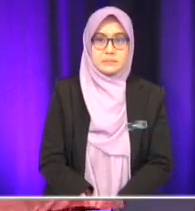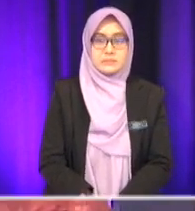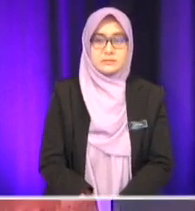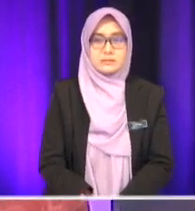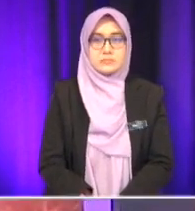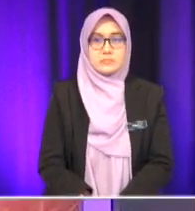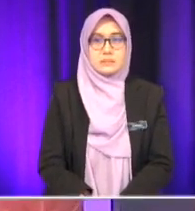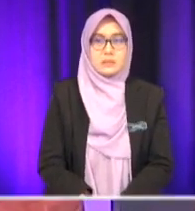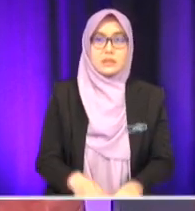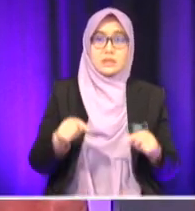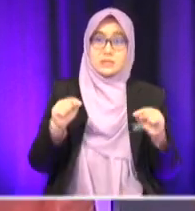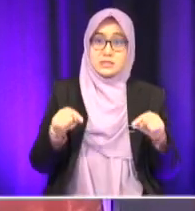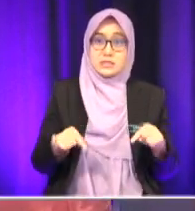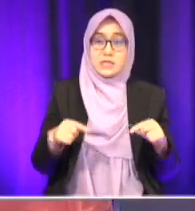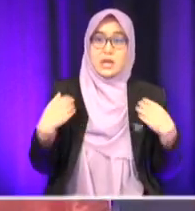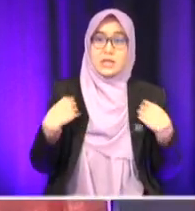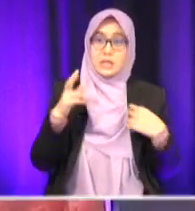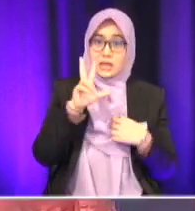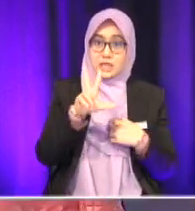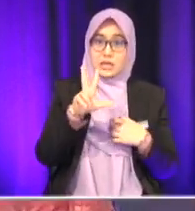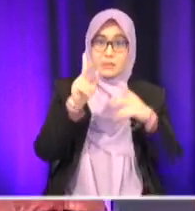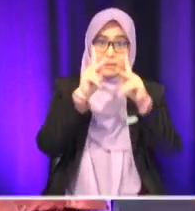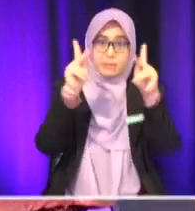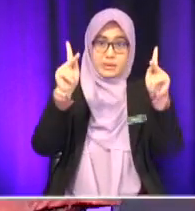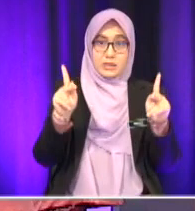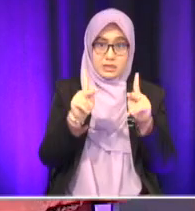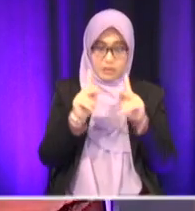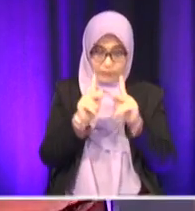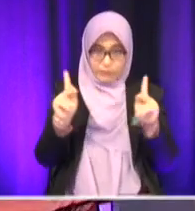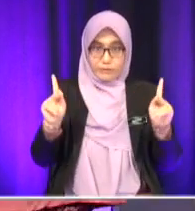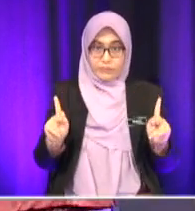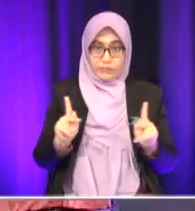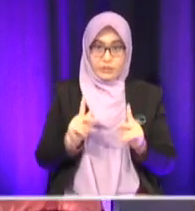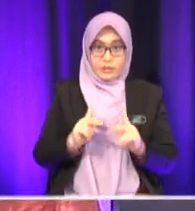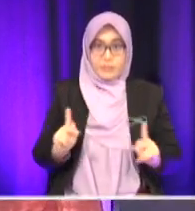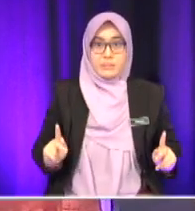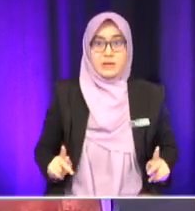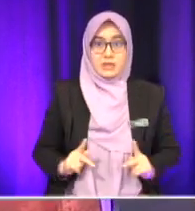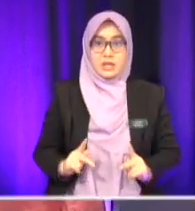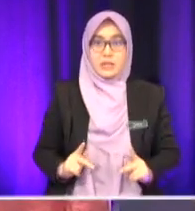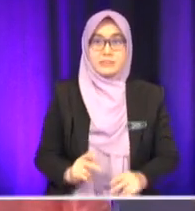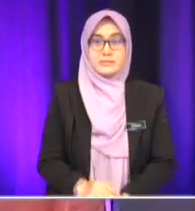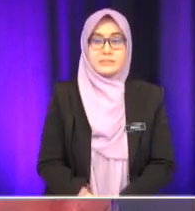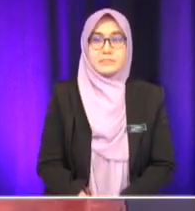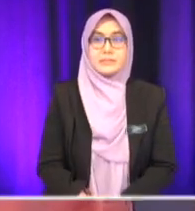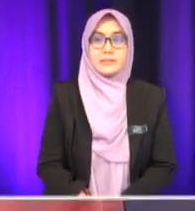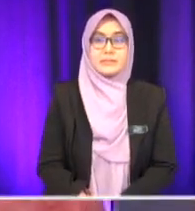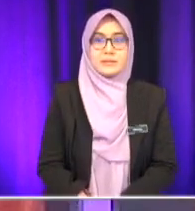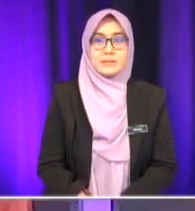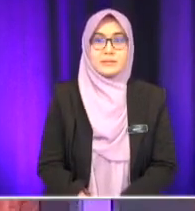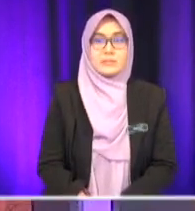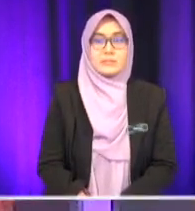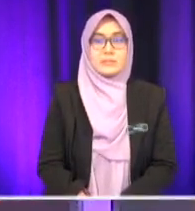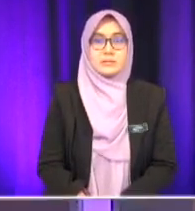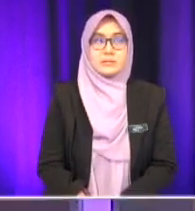here 3 paragraph. The first 3 paragraph for this text. Okay, if you look just now, in fact this is the this